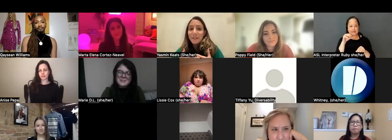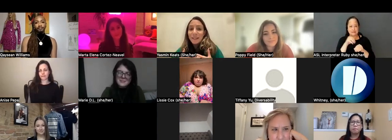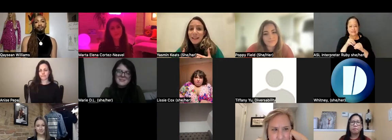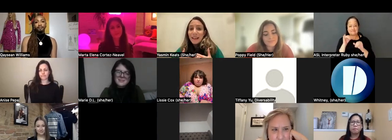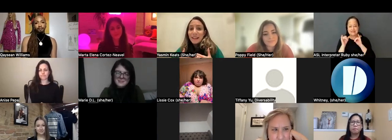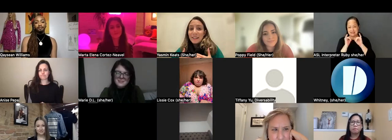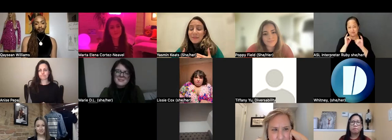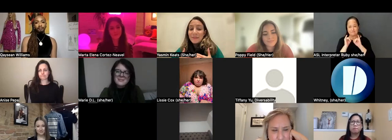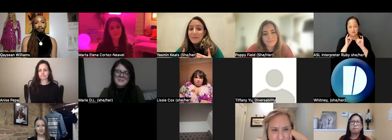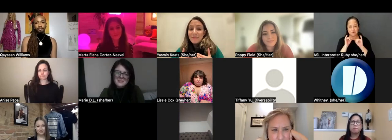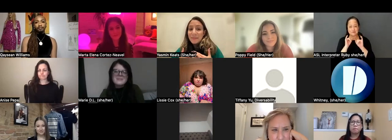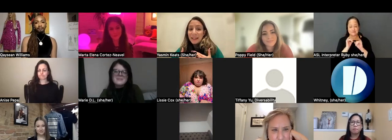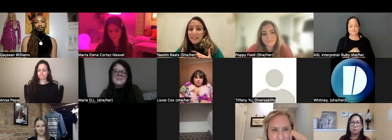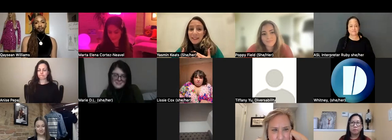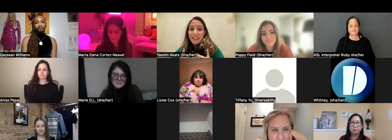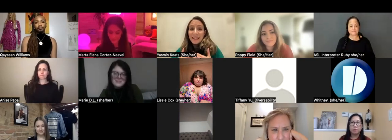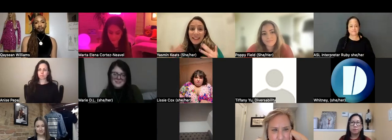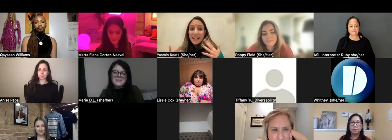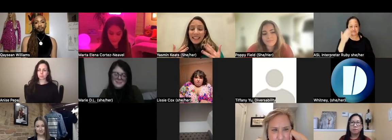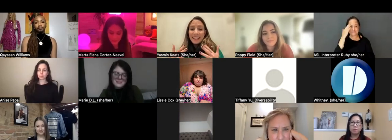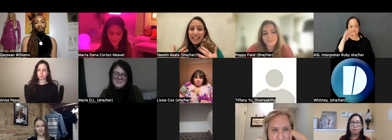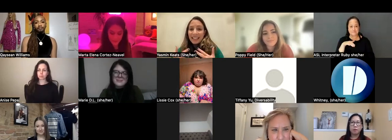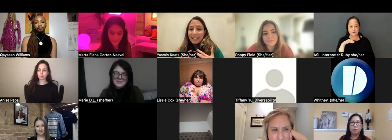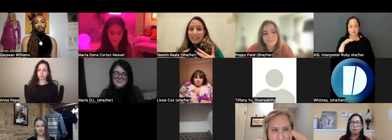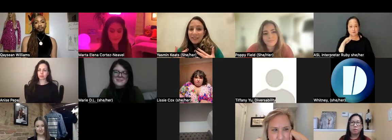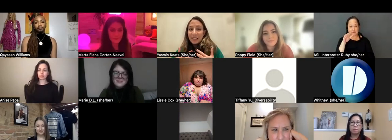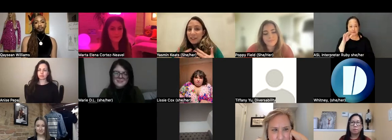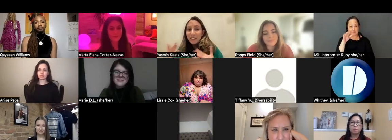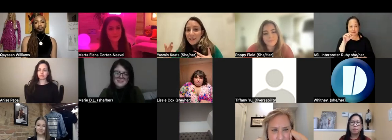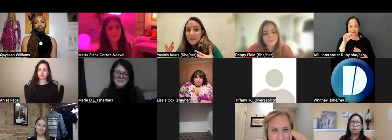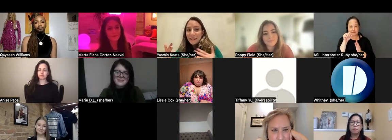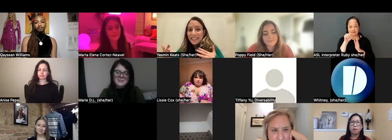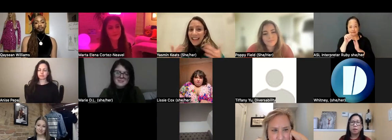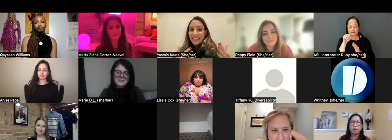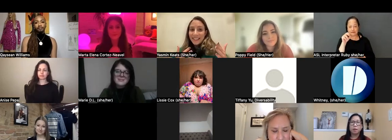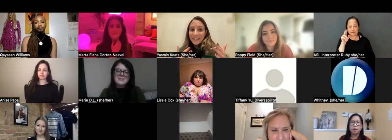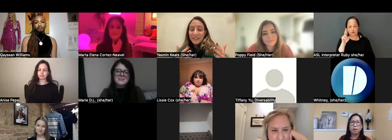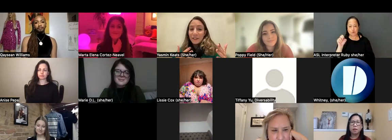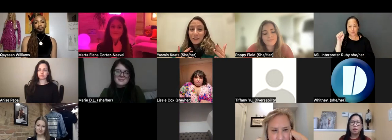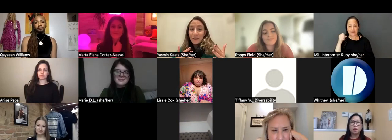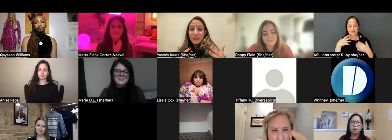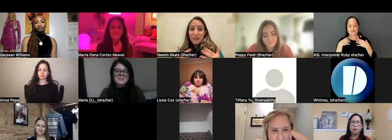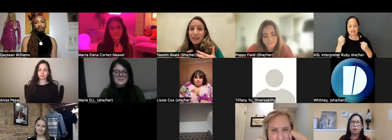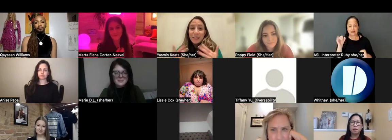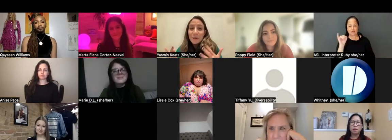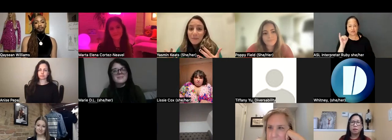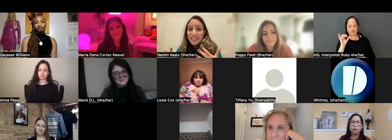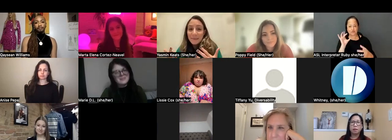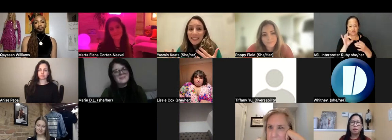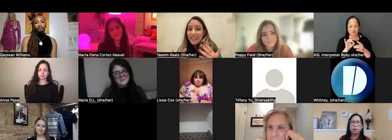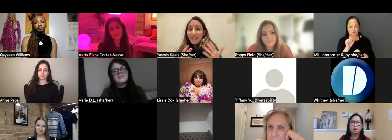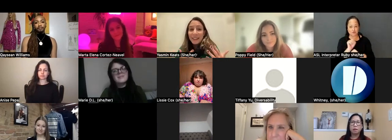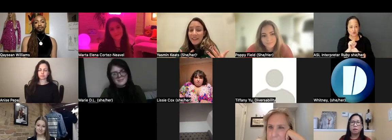you know. I know in the States, a lot of like your health insurance is attached to your job, and do I expose